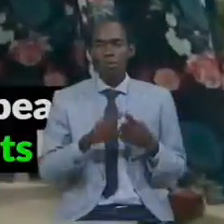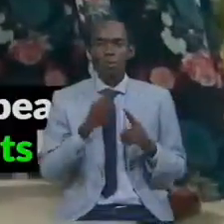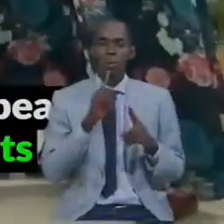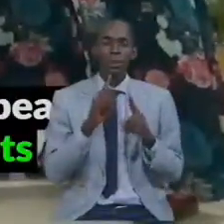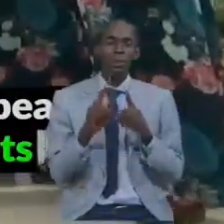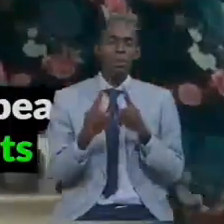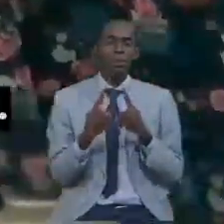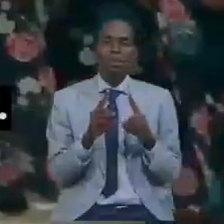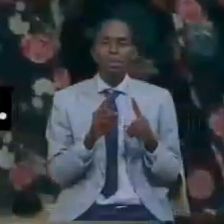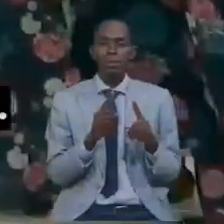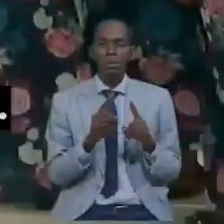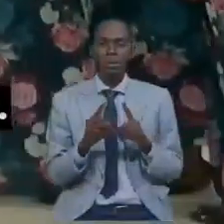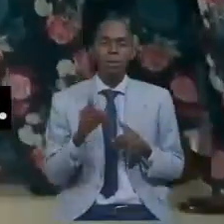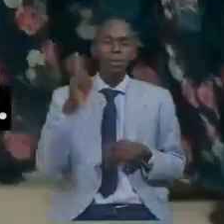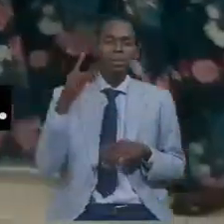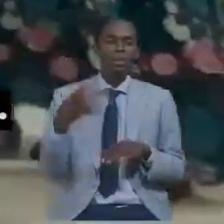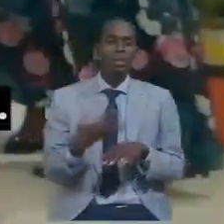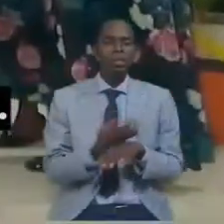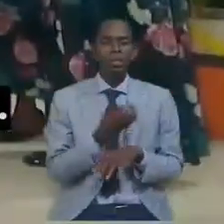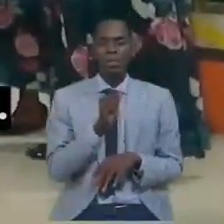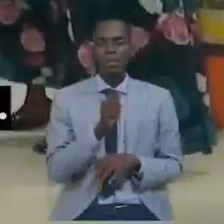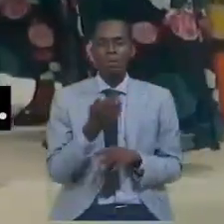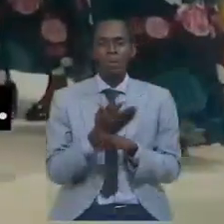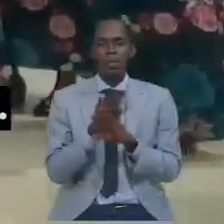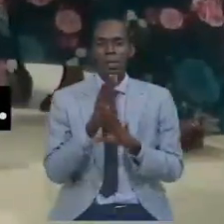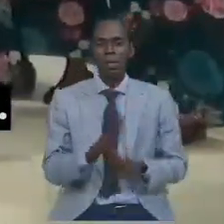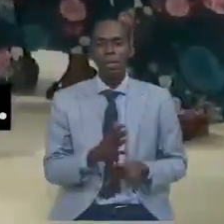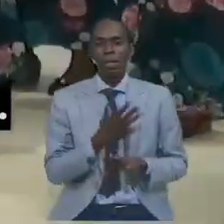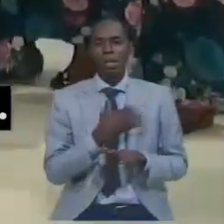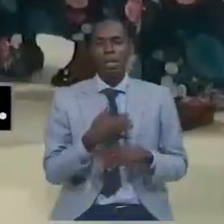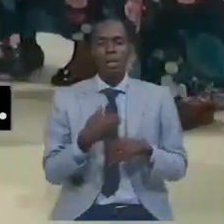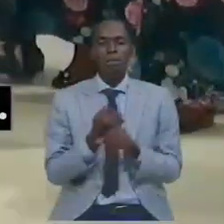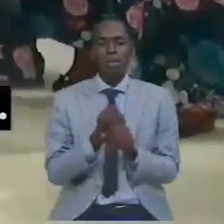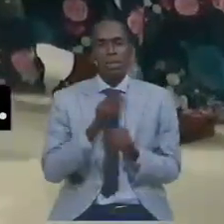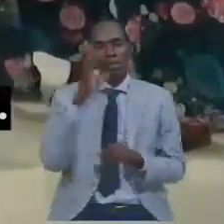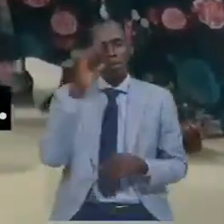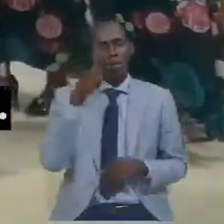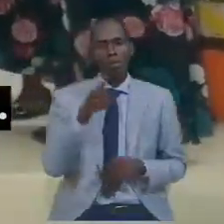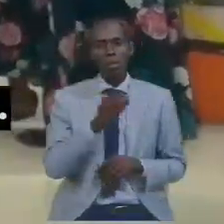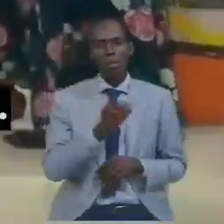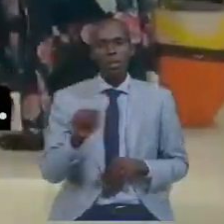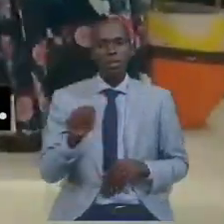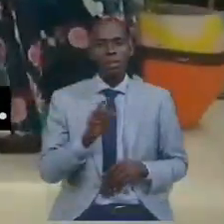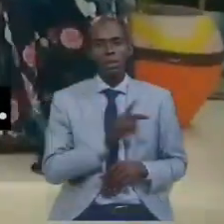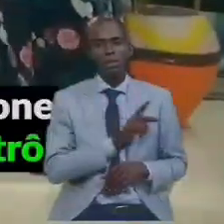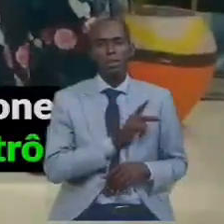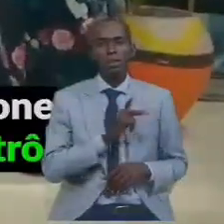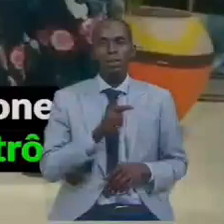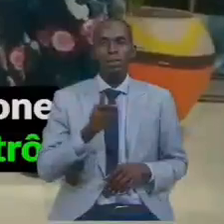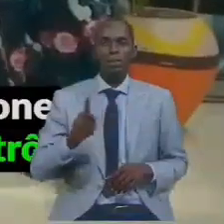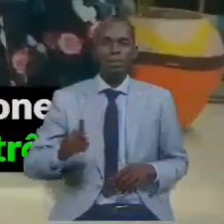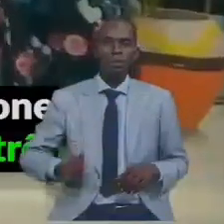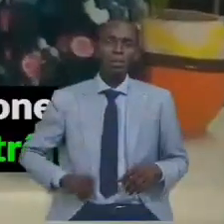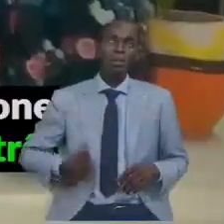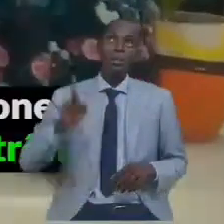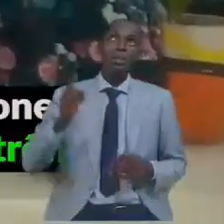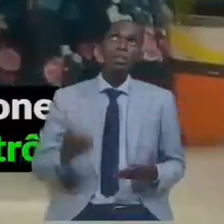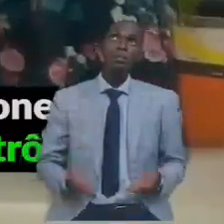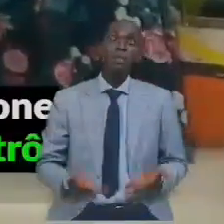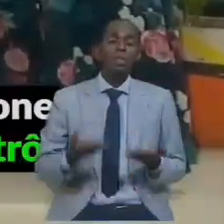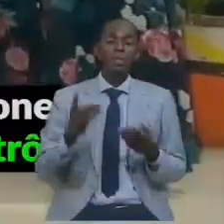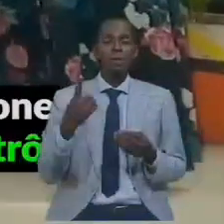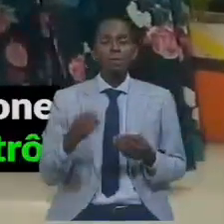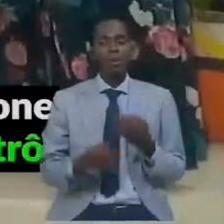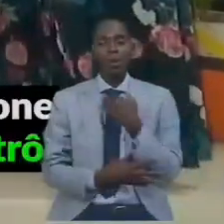dumb sing. He takes the beggar and makes him the king. He lifts